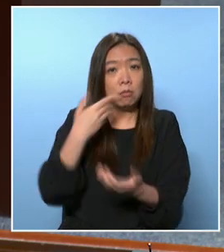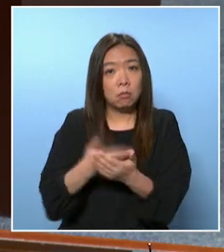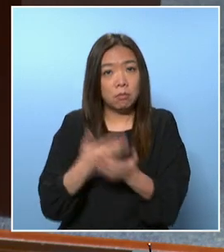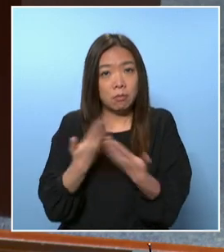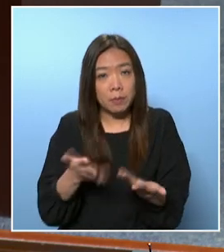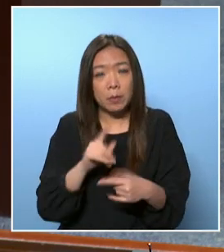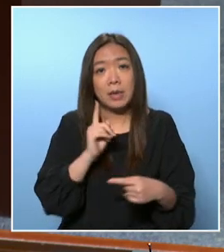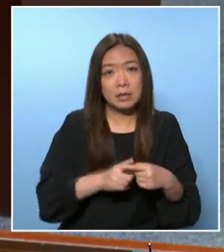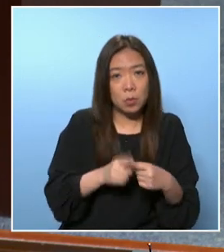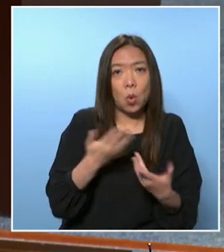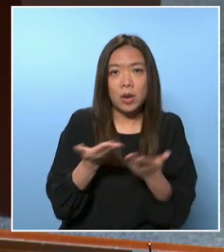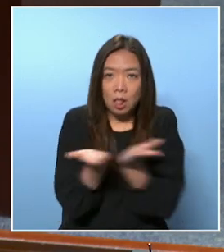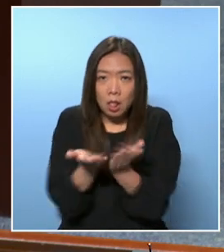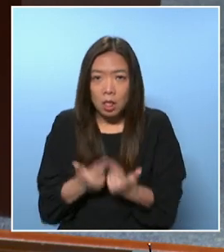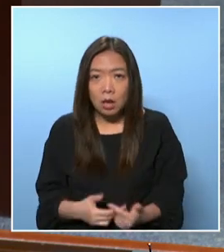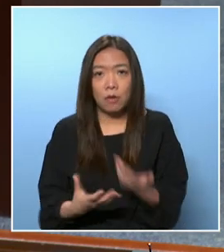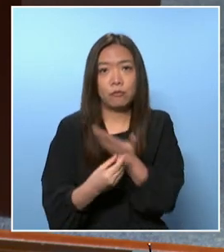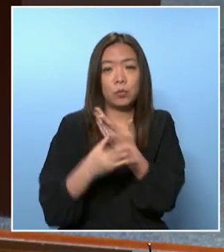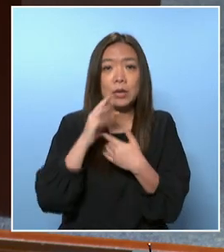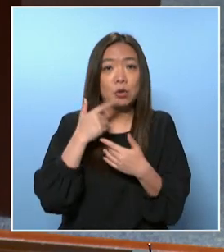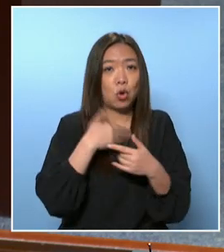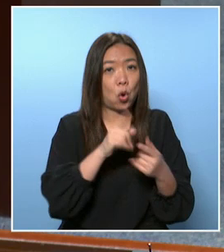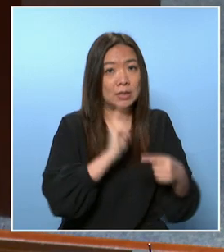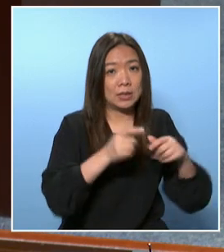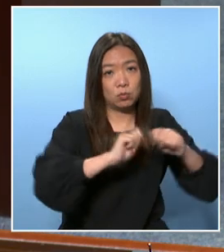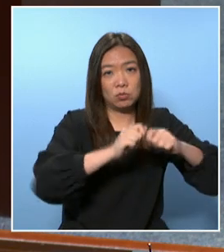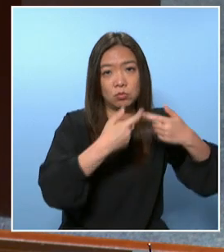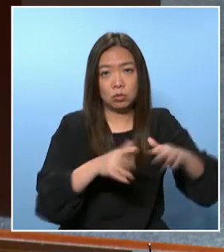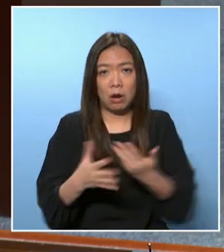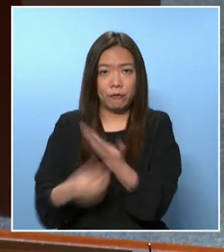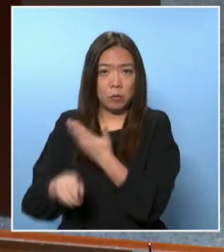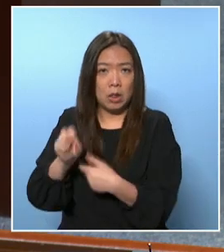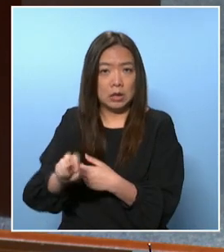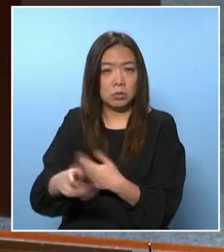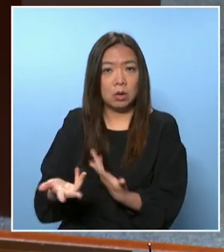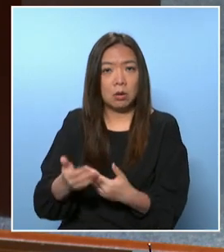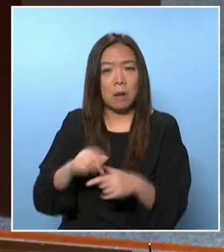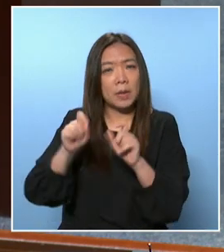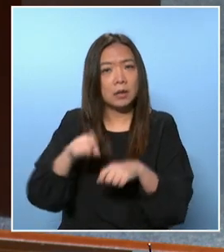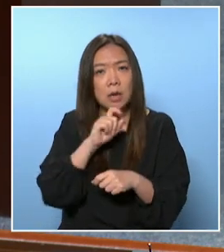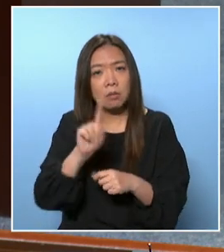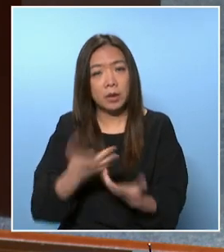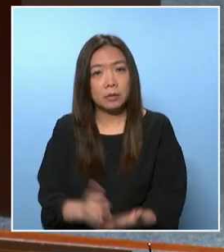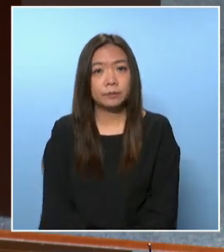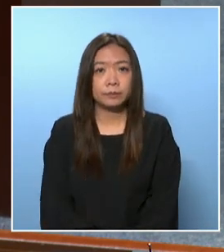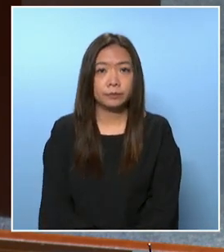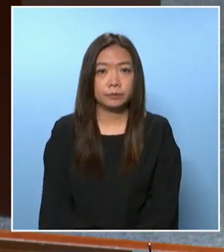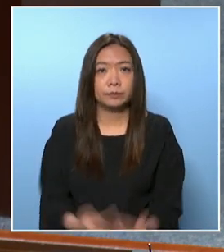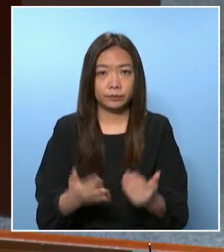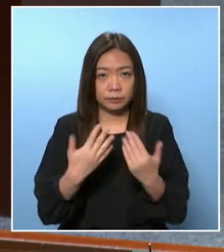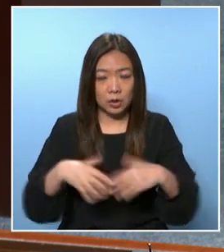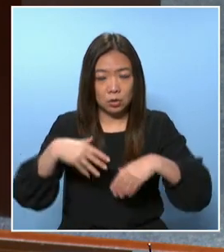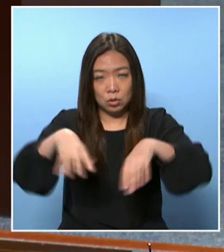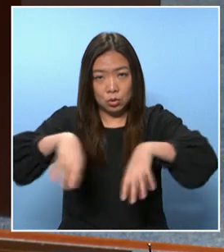happen? Now, you said it can be the original, it can be the certified true copy. What if I tear up the original and